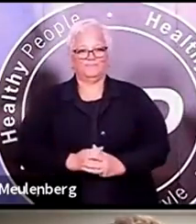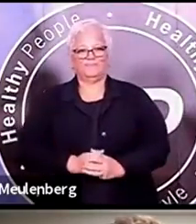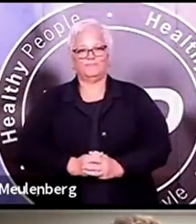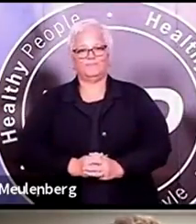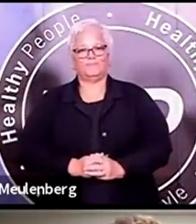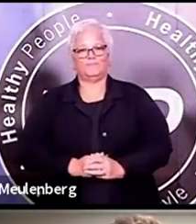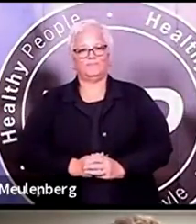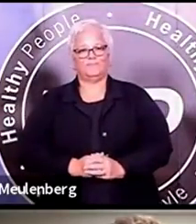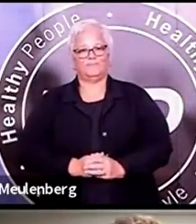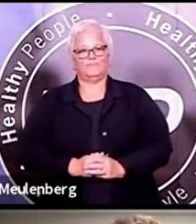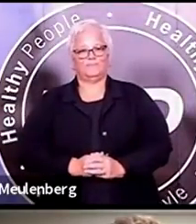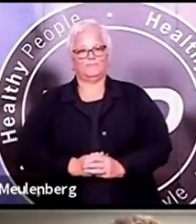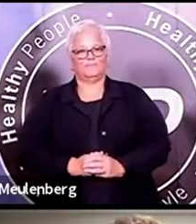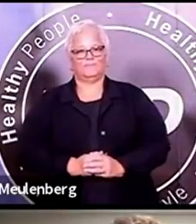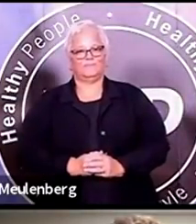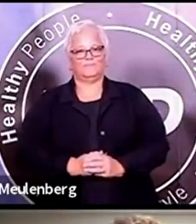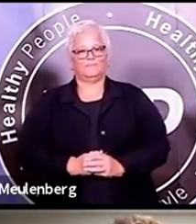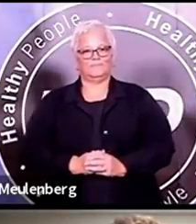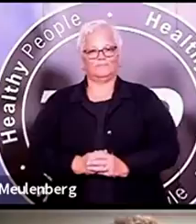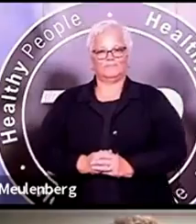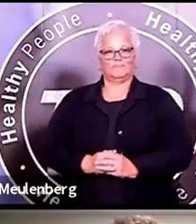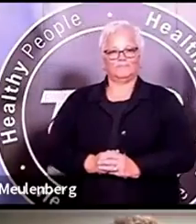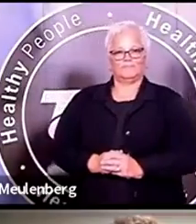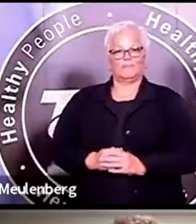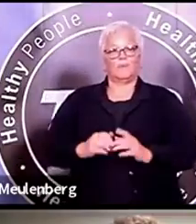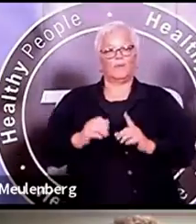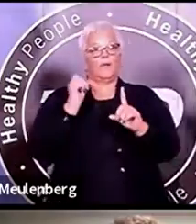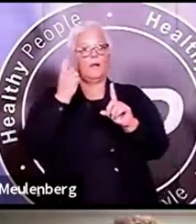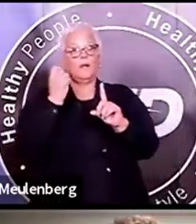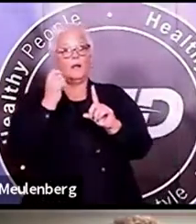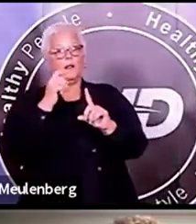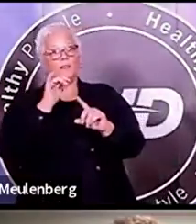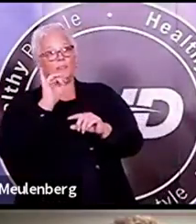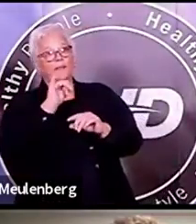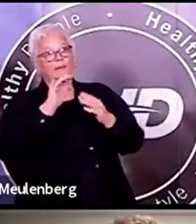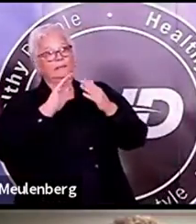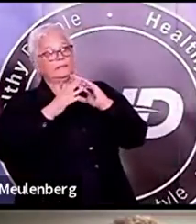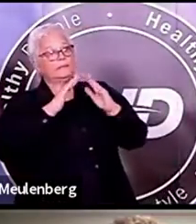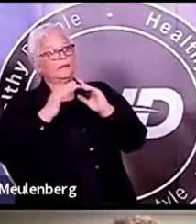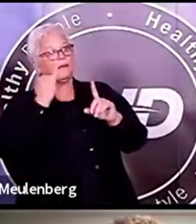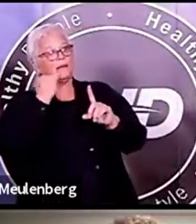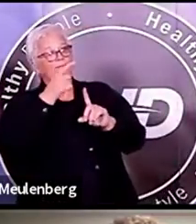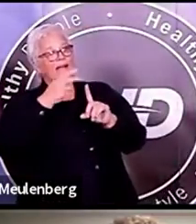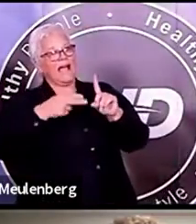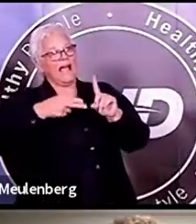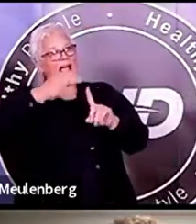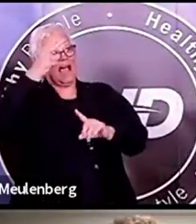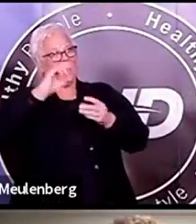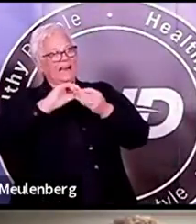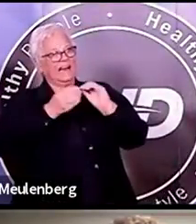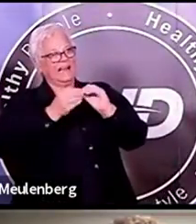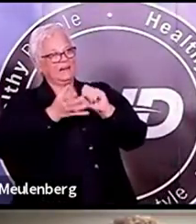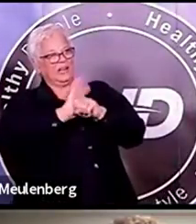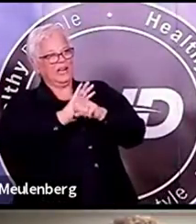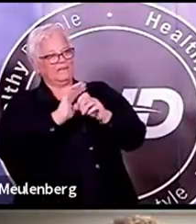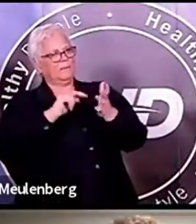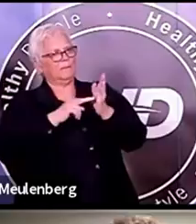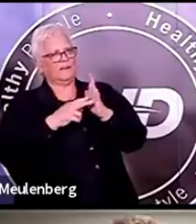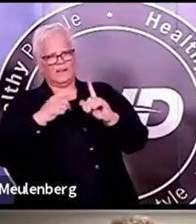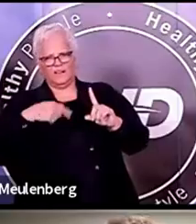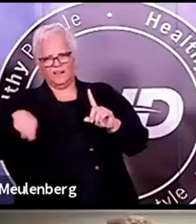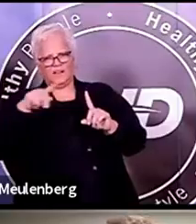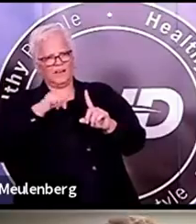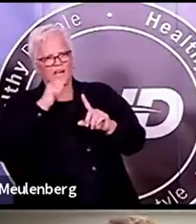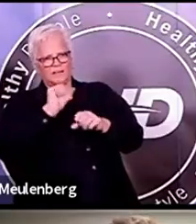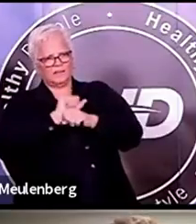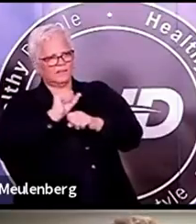nearby communities that they have great interaction with and human travel to and from,